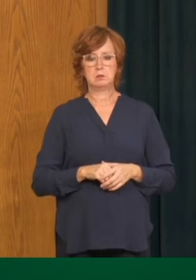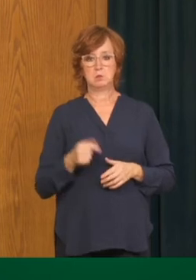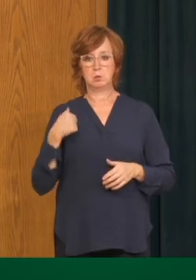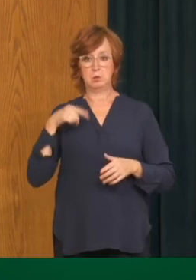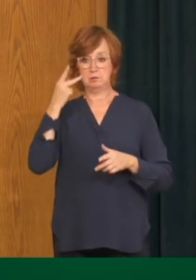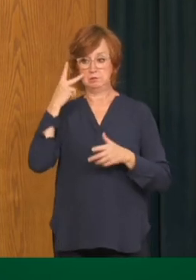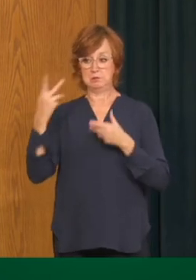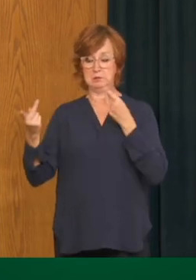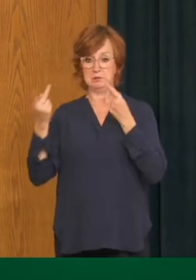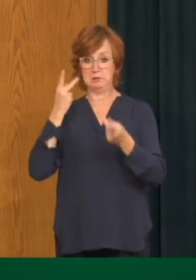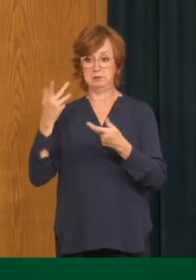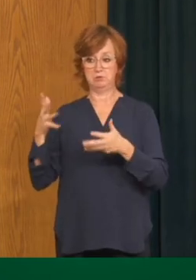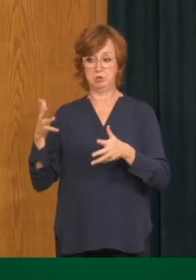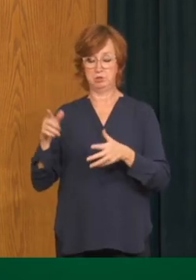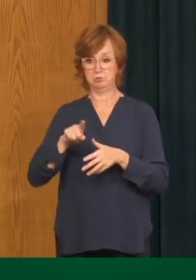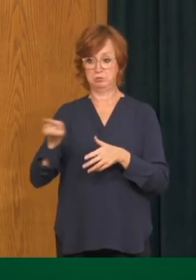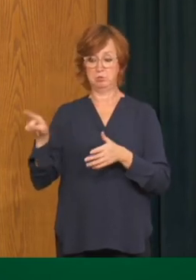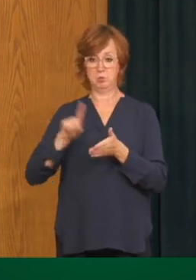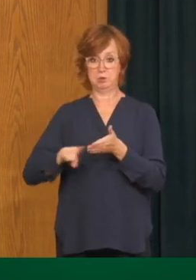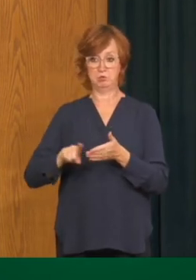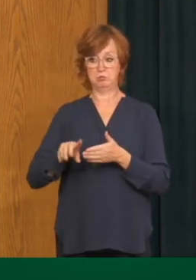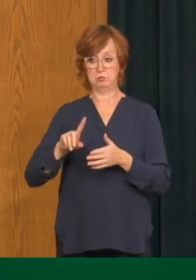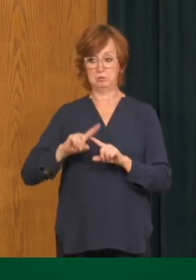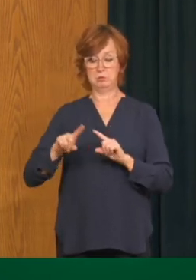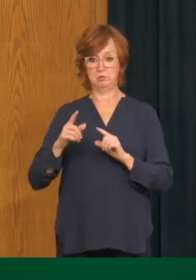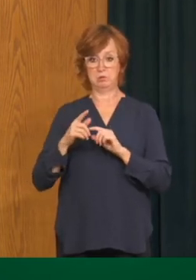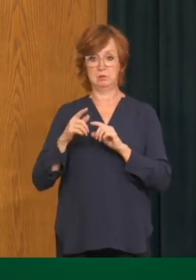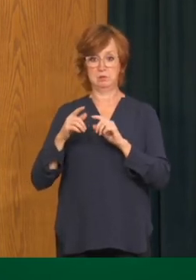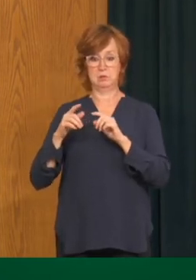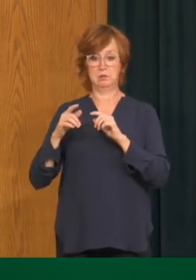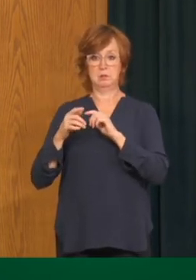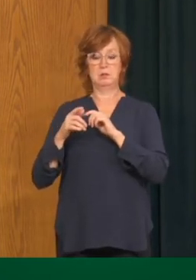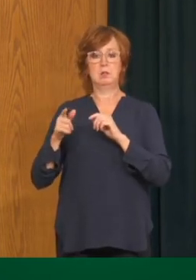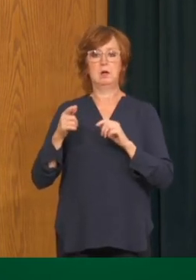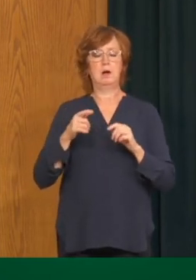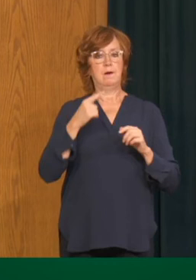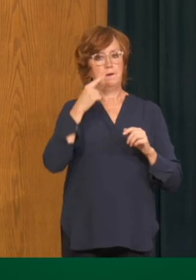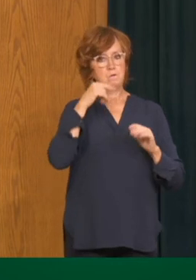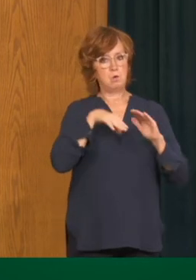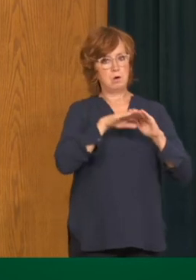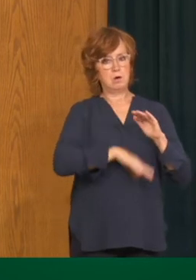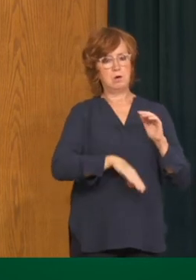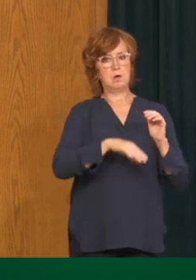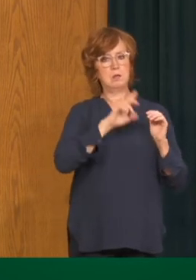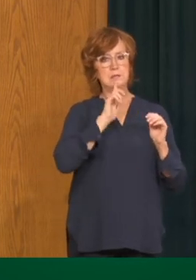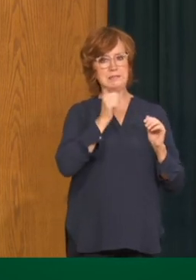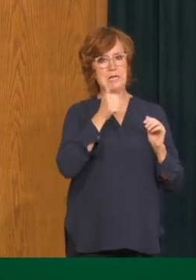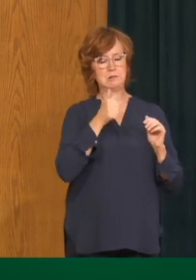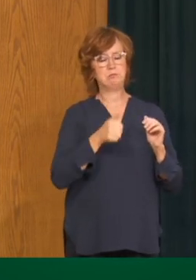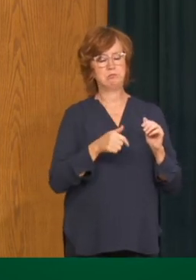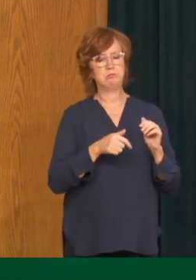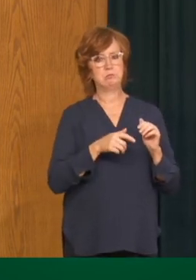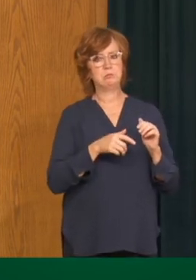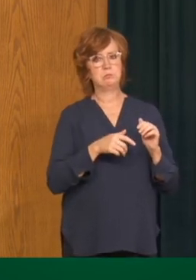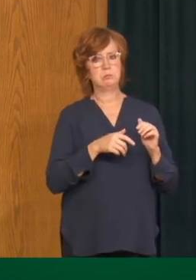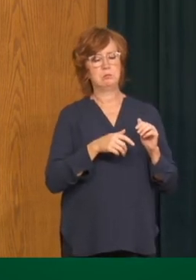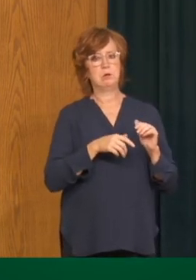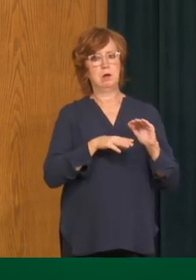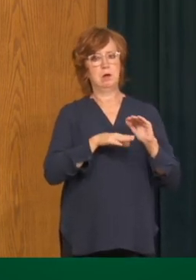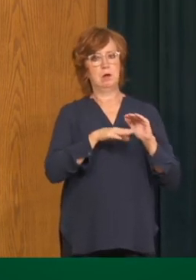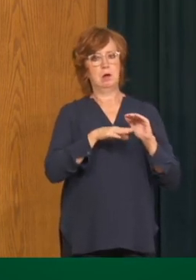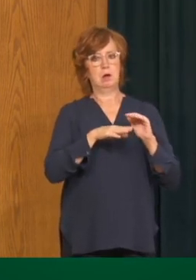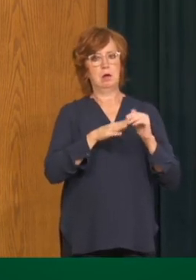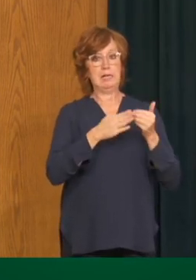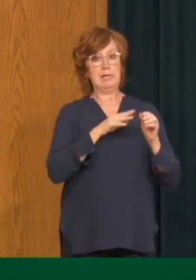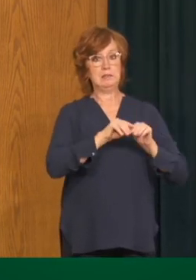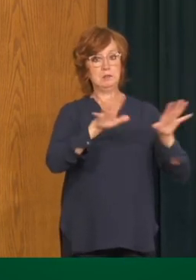other jurisdictions, the risk of transmission is lower in younger children under 10. So it's a specific discussion